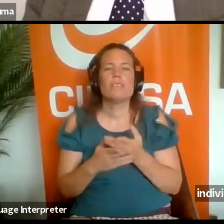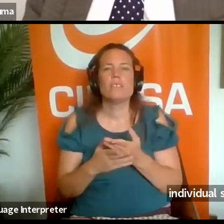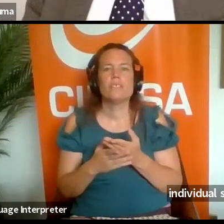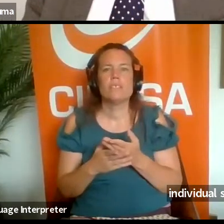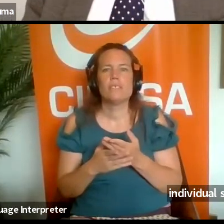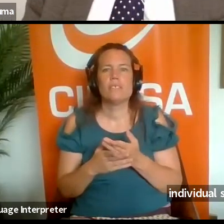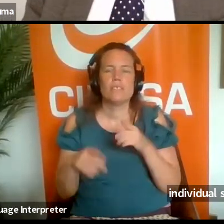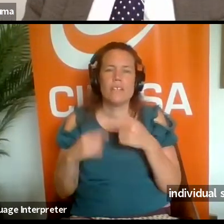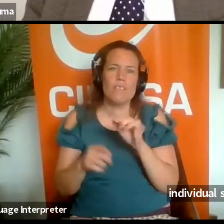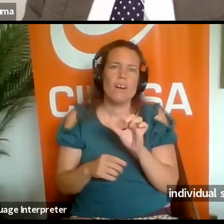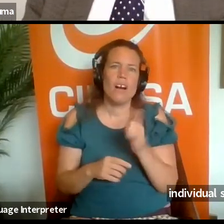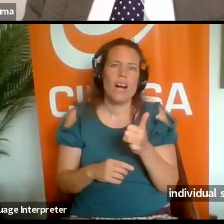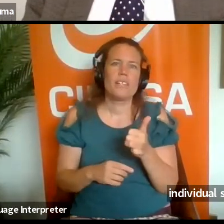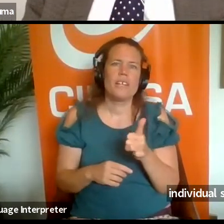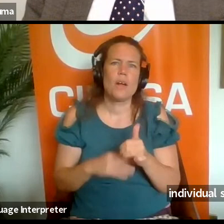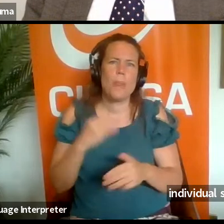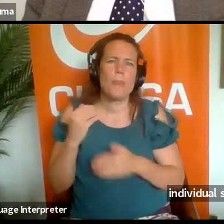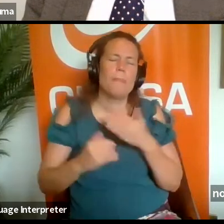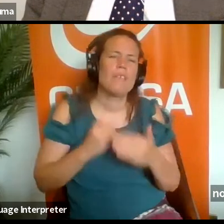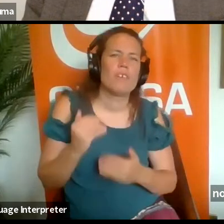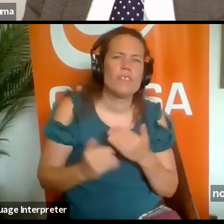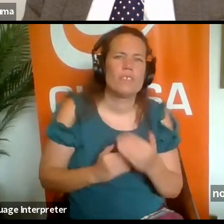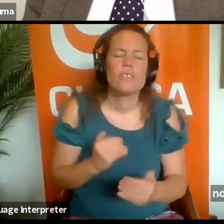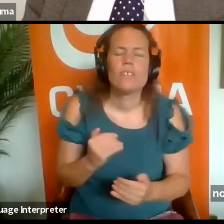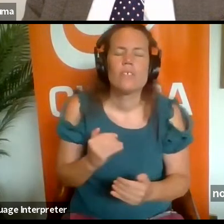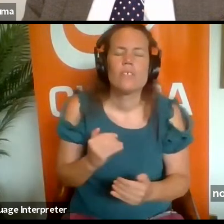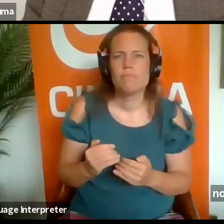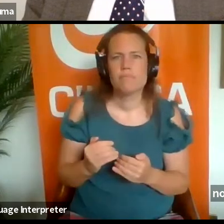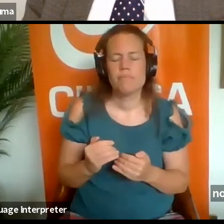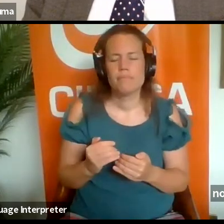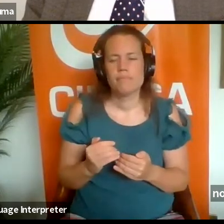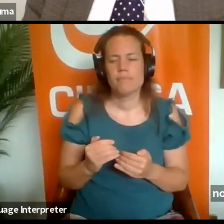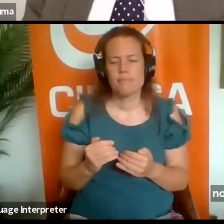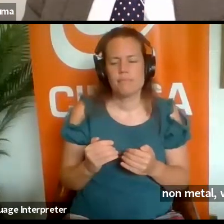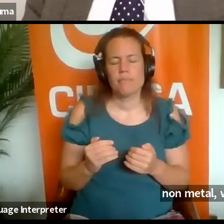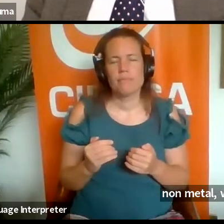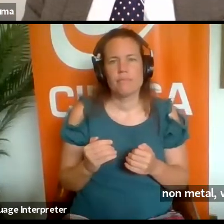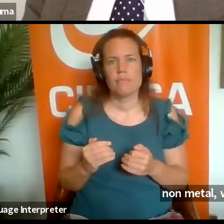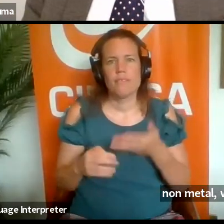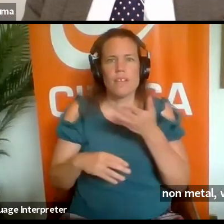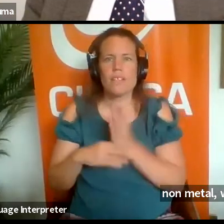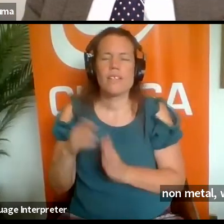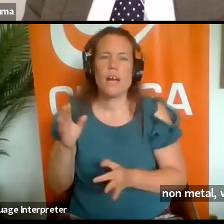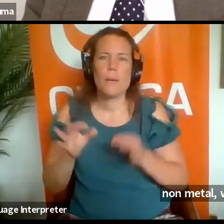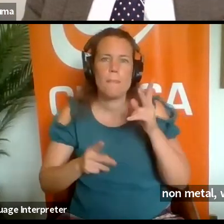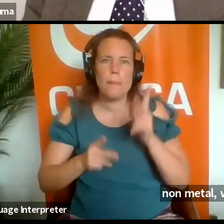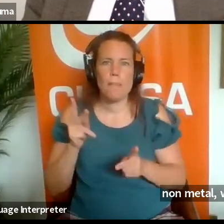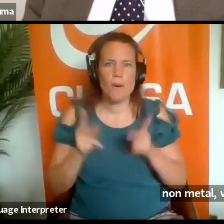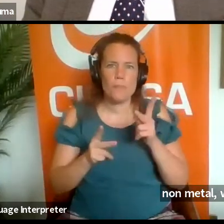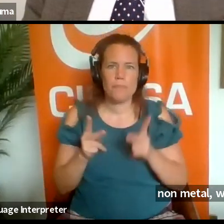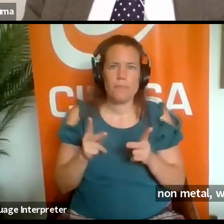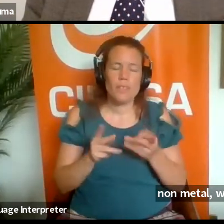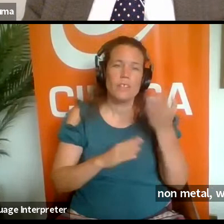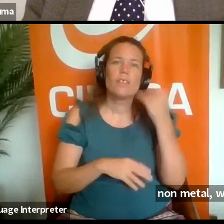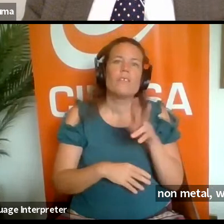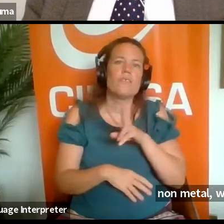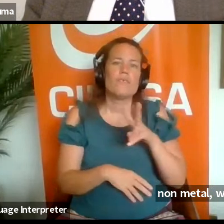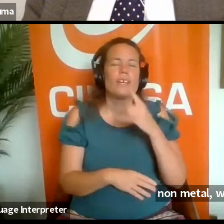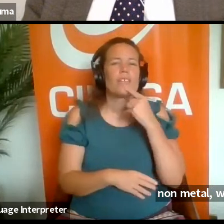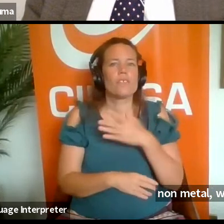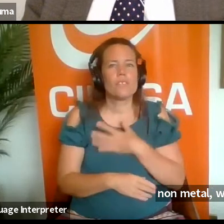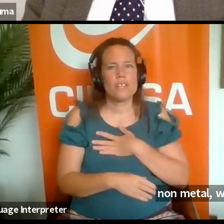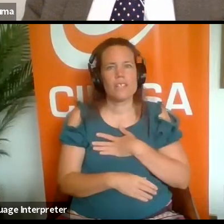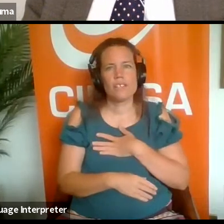non-methods, which some people might be used to. And I was very happy when Victor mentioned that the breach